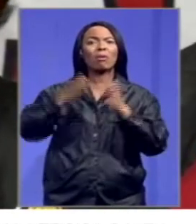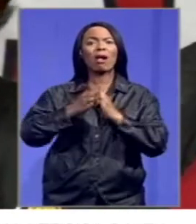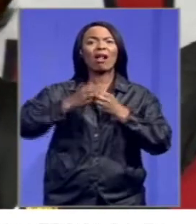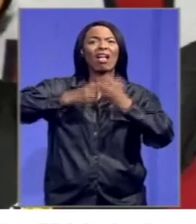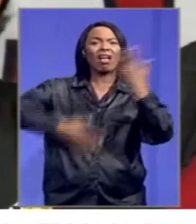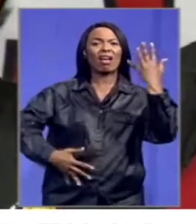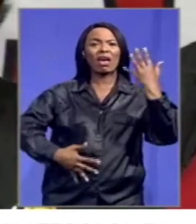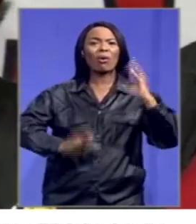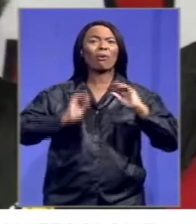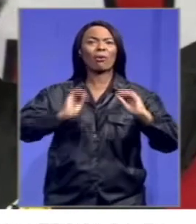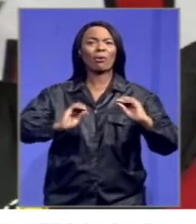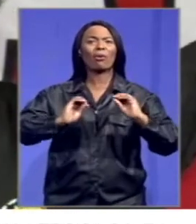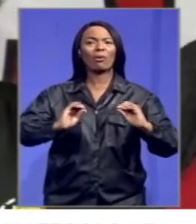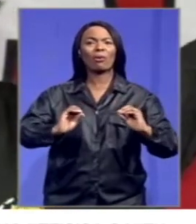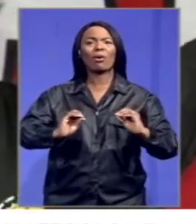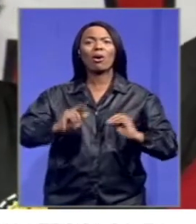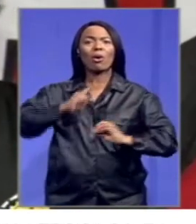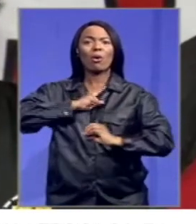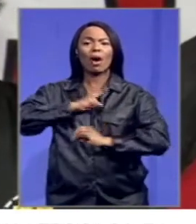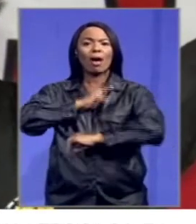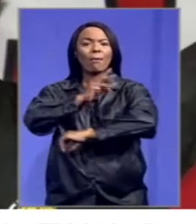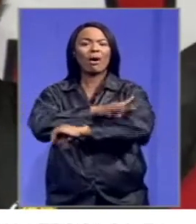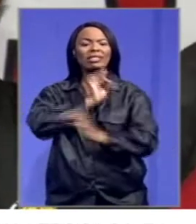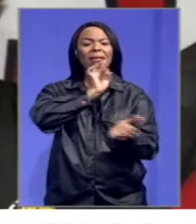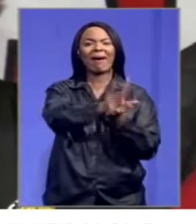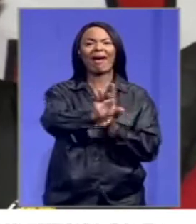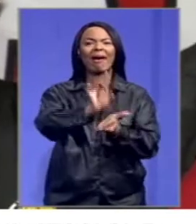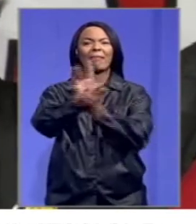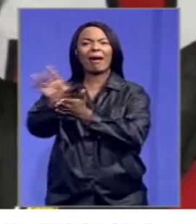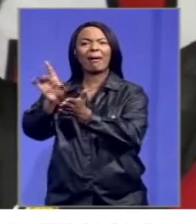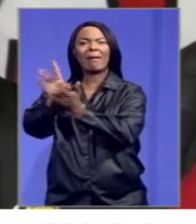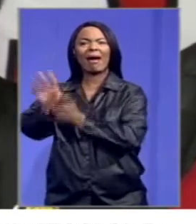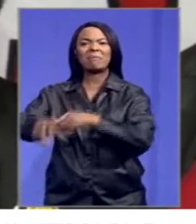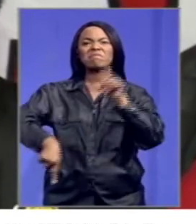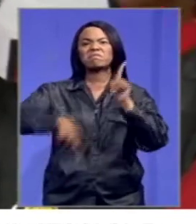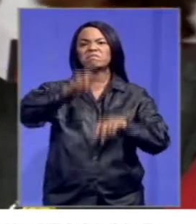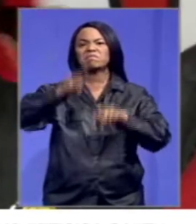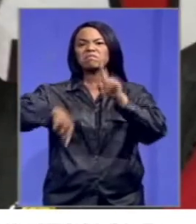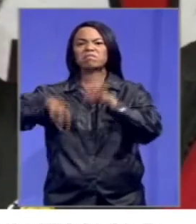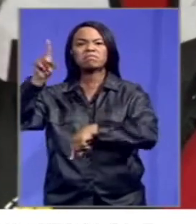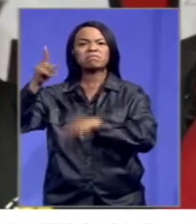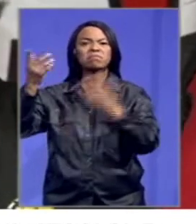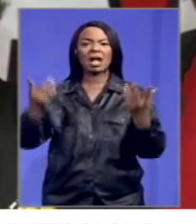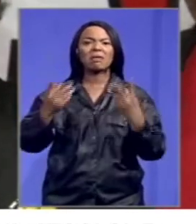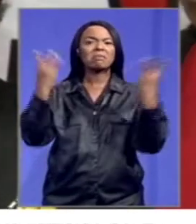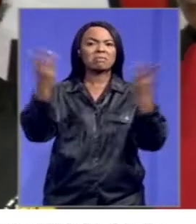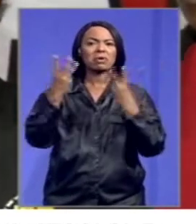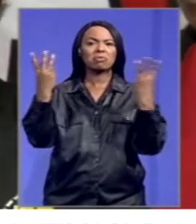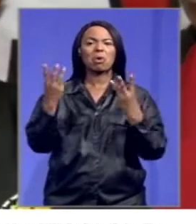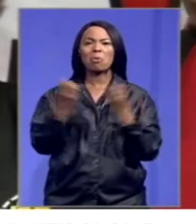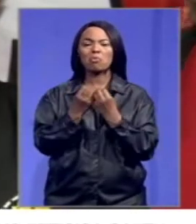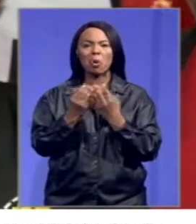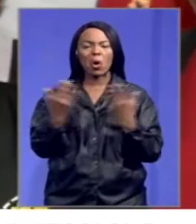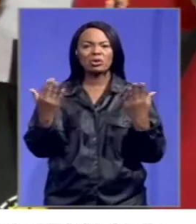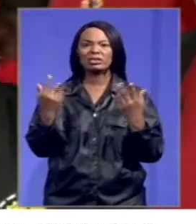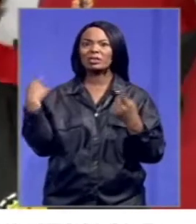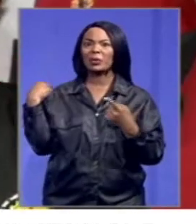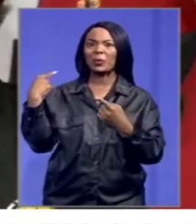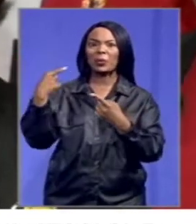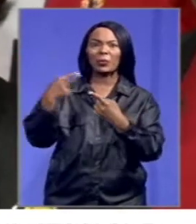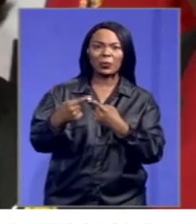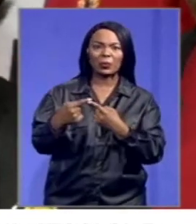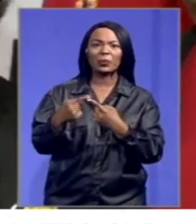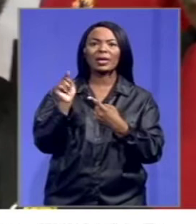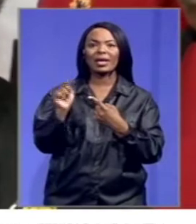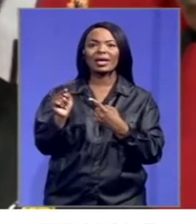ra mosebetsi a fokotsa batho. A fokotsang batho re bone diphokotso tsa basebetsi mo nakong e ntsi e le ka